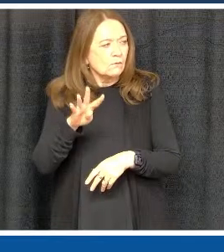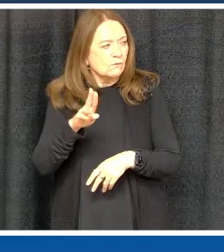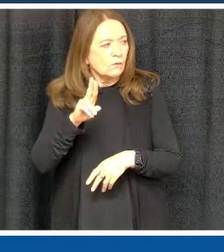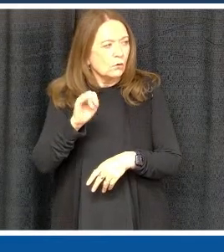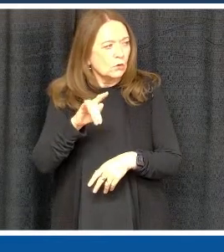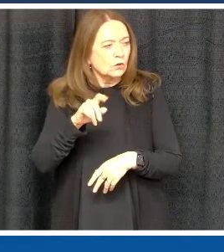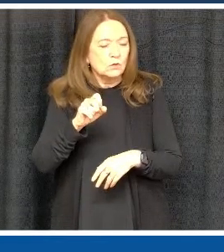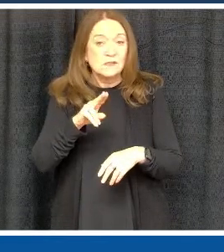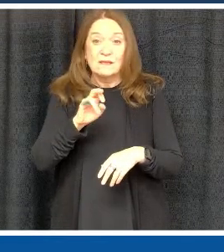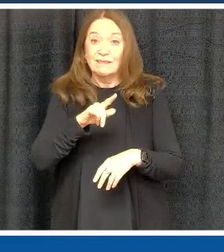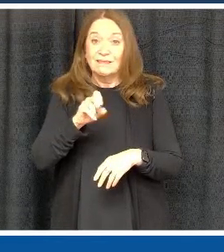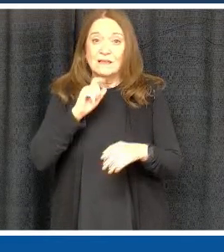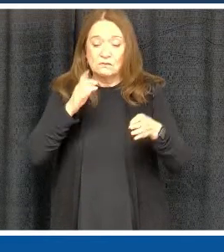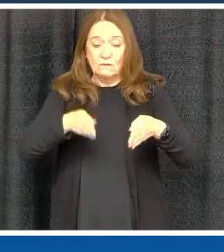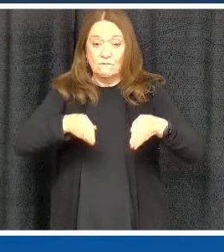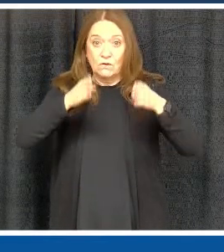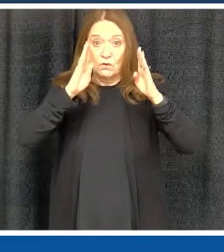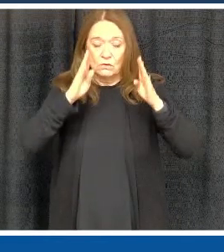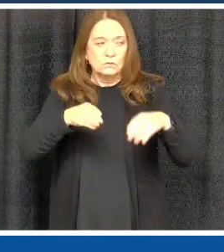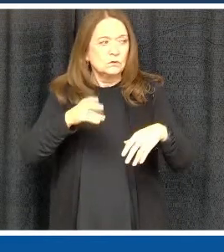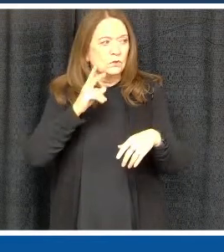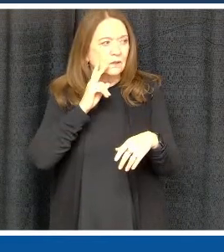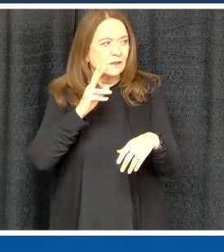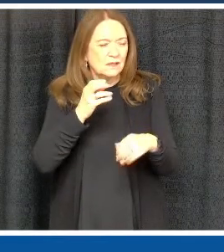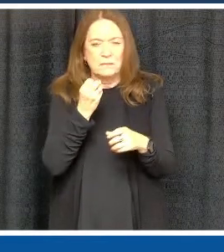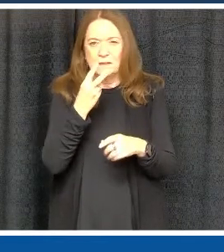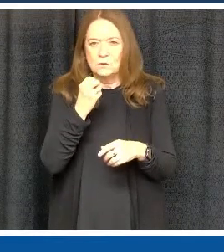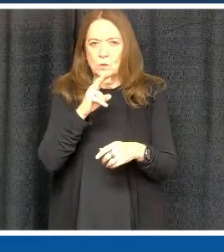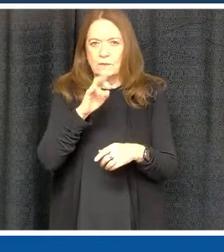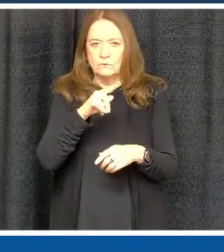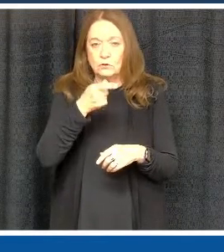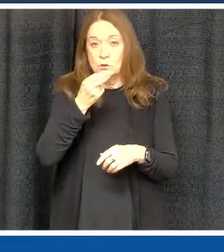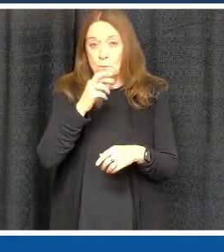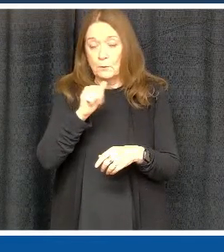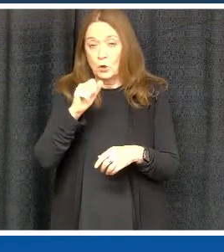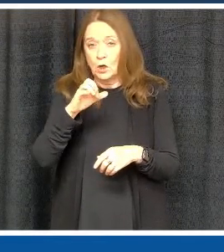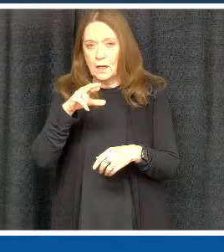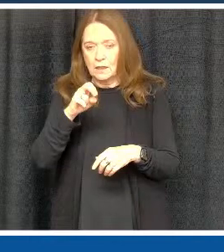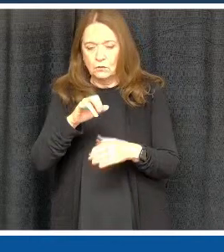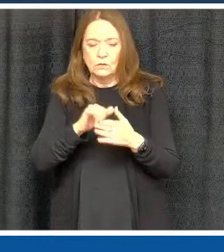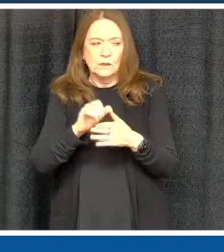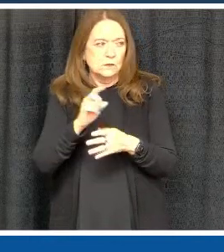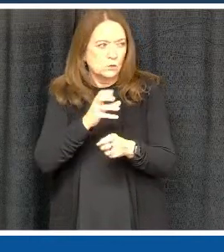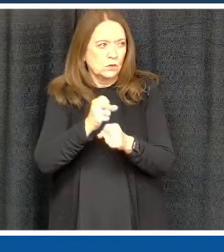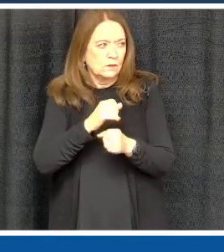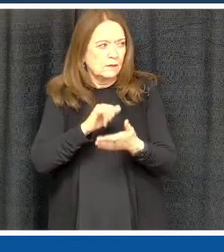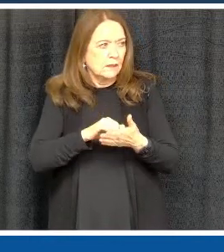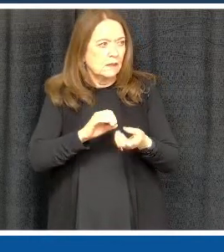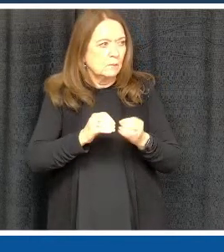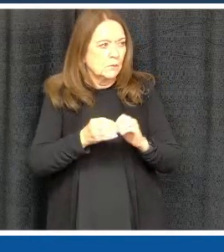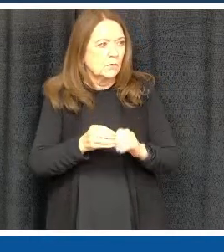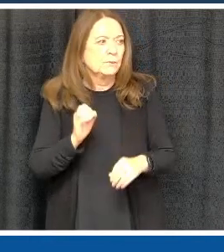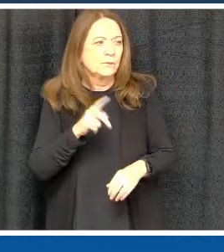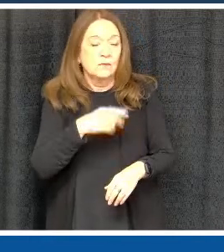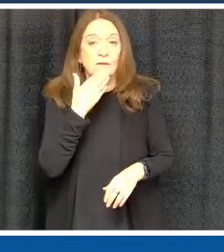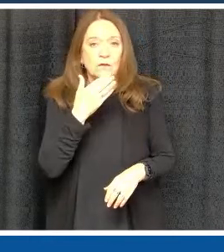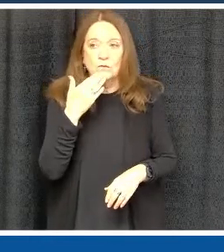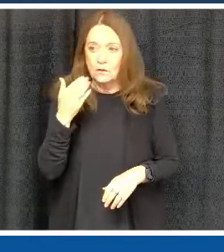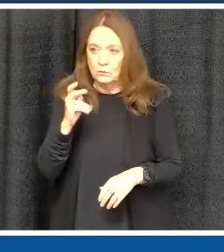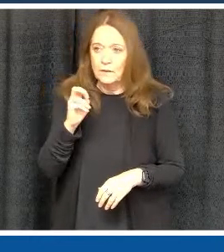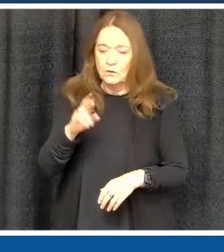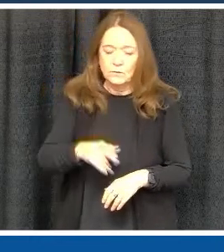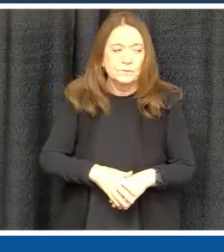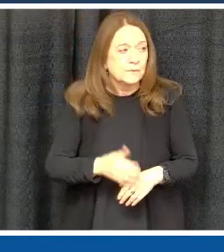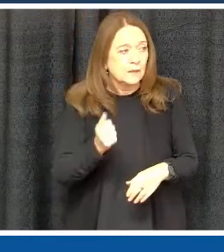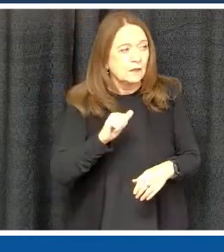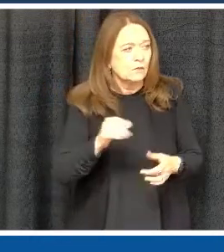go vertical, you're going to get about 12 units an acre, and that's where you get the 50 units. Thank you. Thank you, Mayor. Thank you.